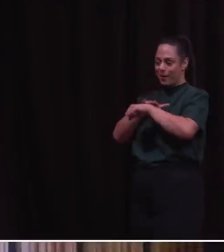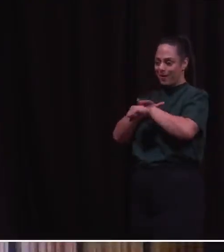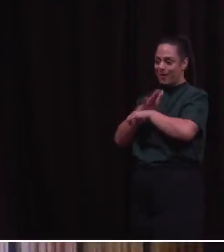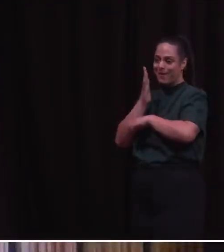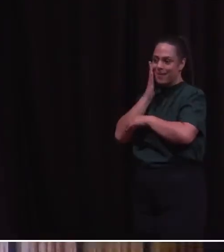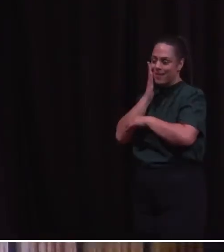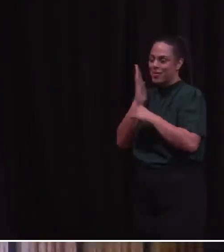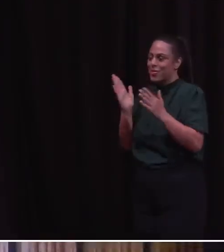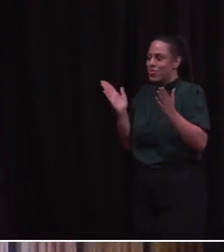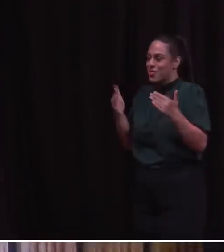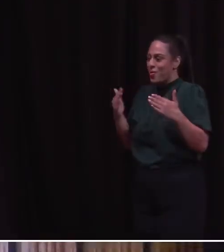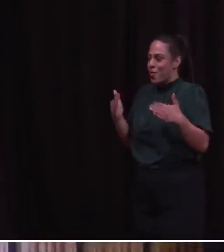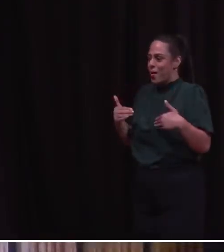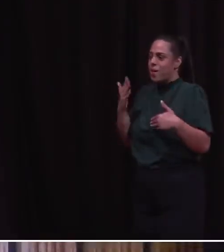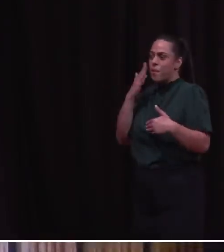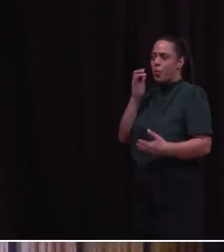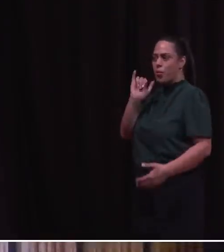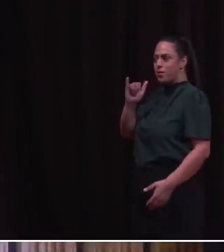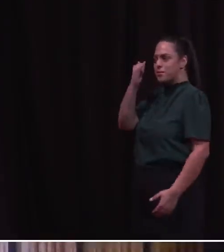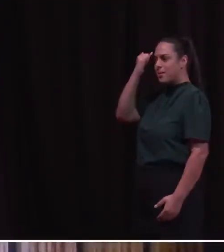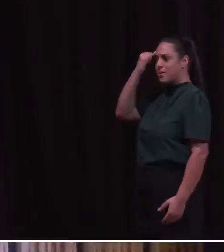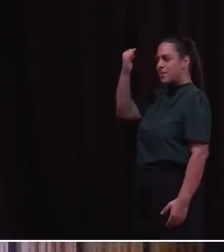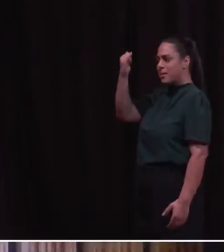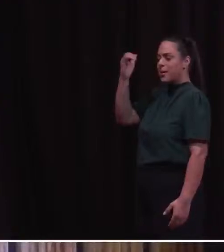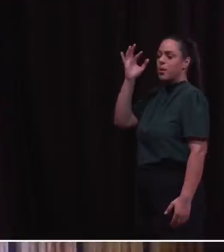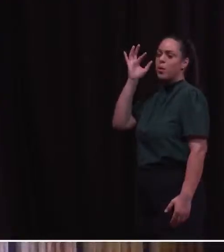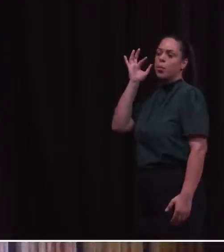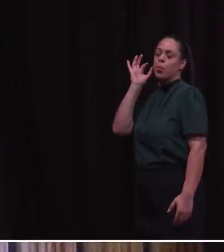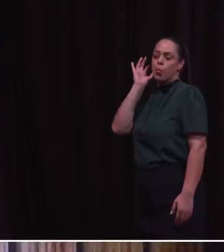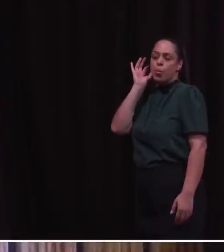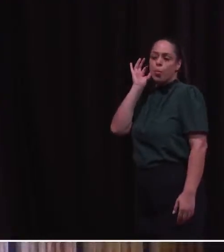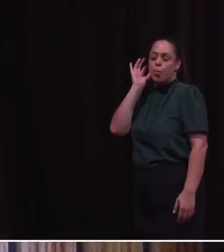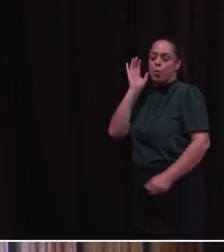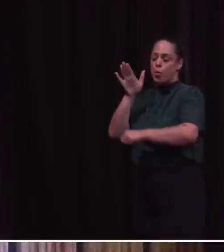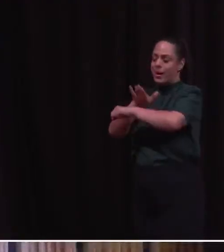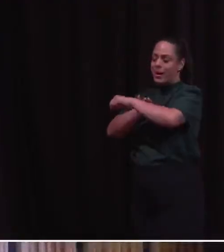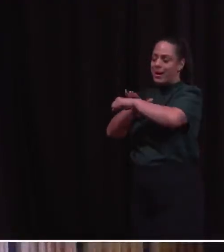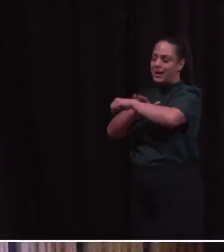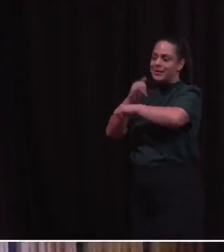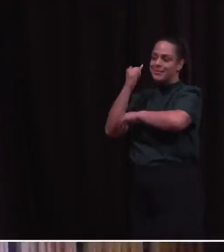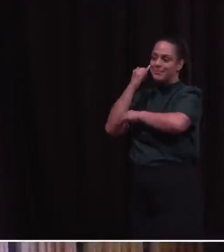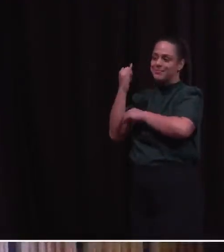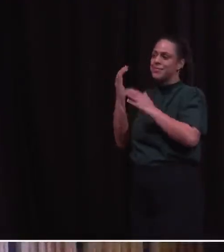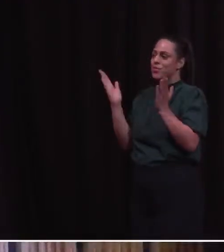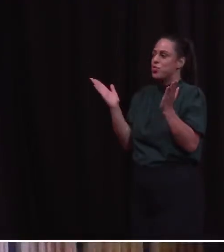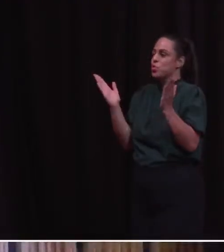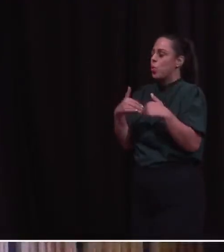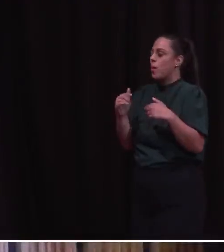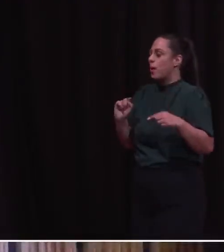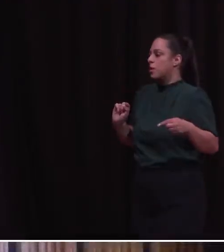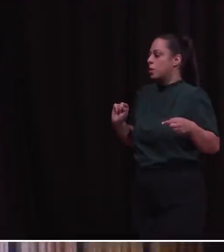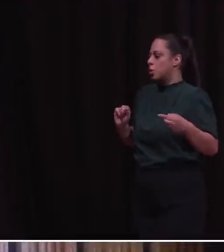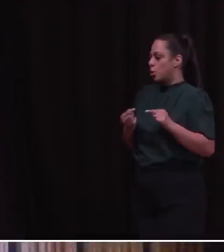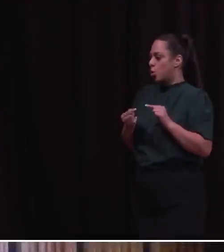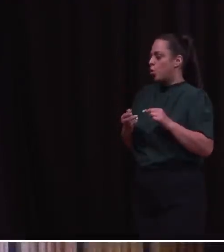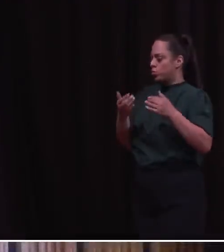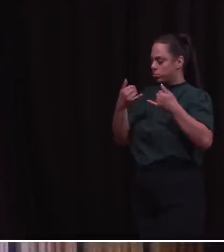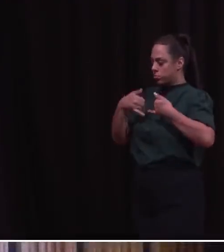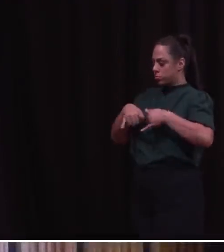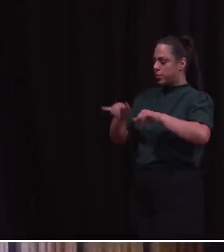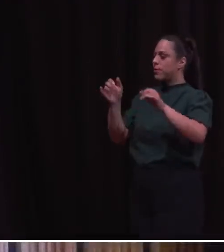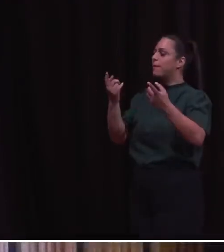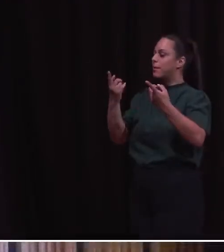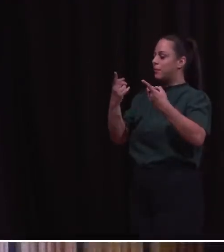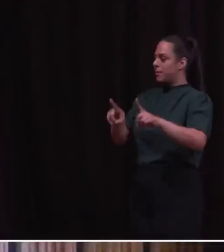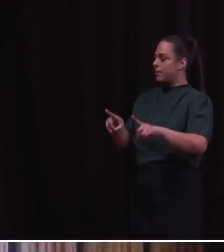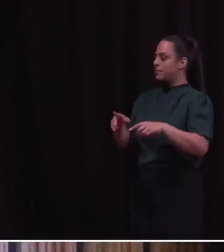idea that they don't feel as much pain is still very much there. And then in the US too, there's